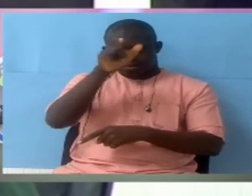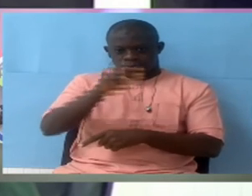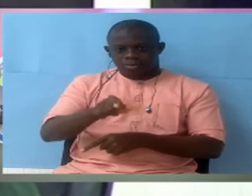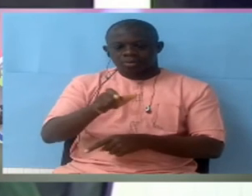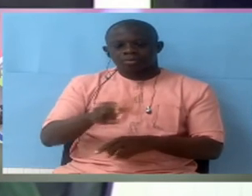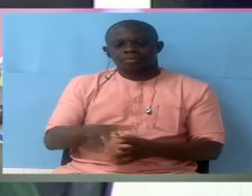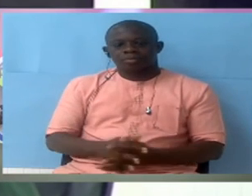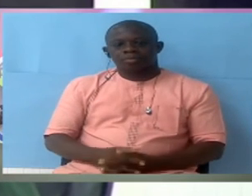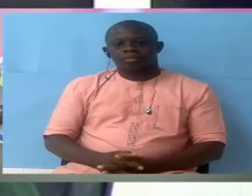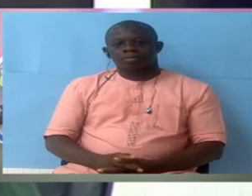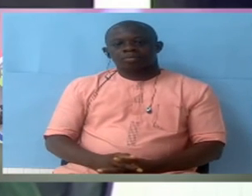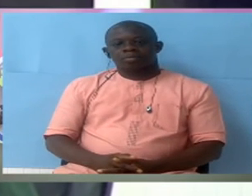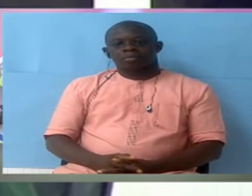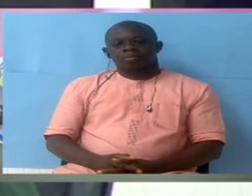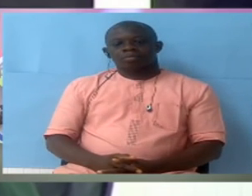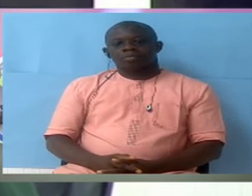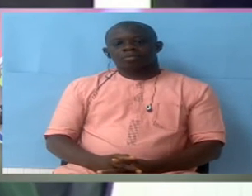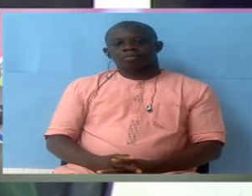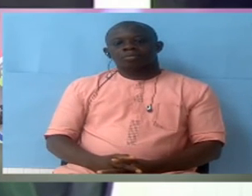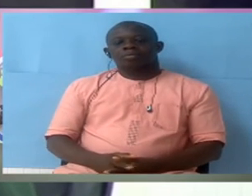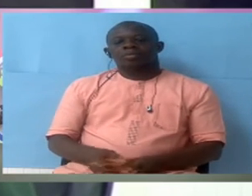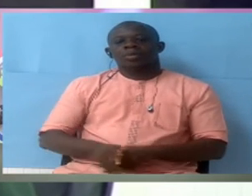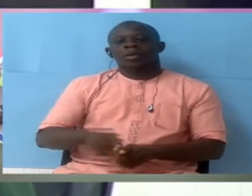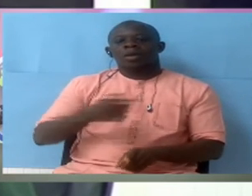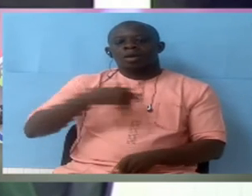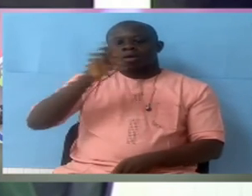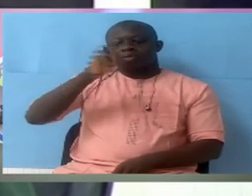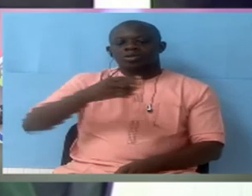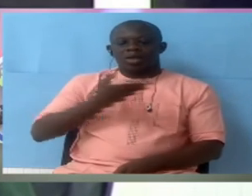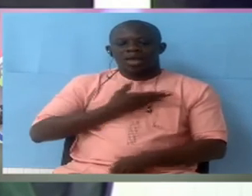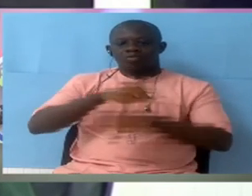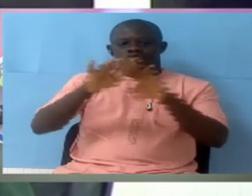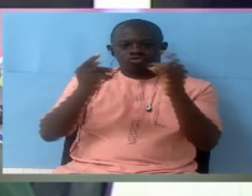Gambia. I should have remission.